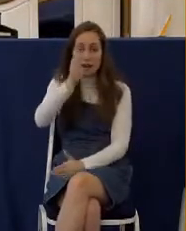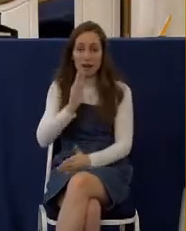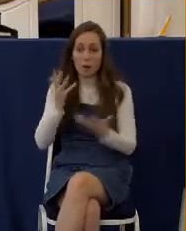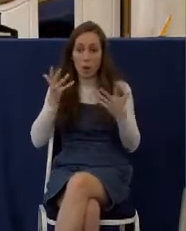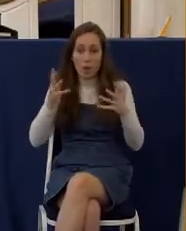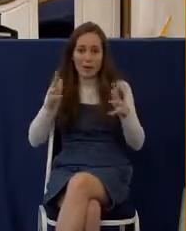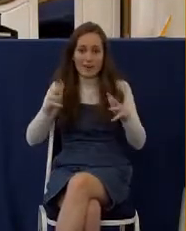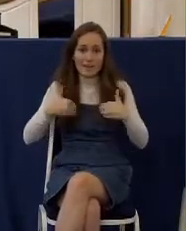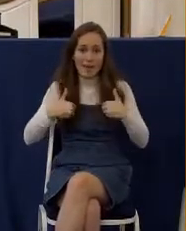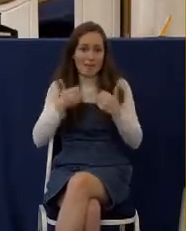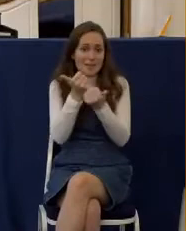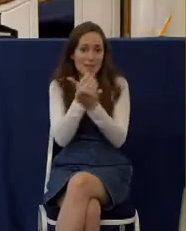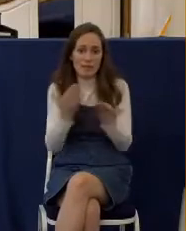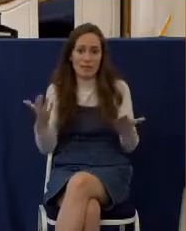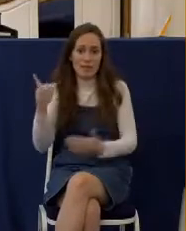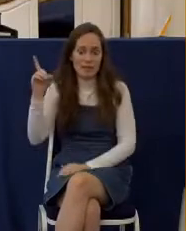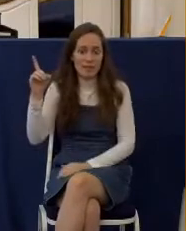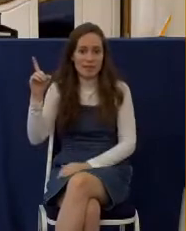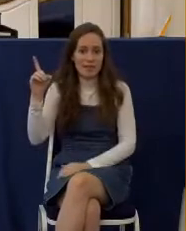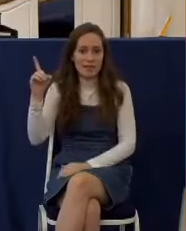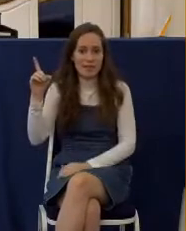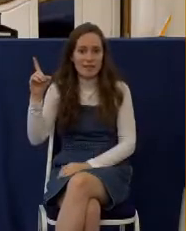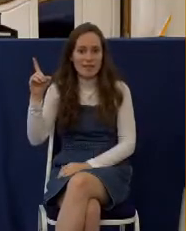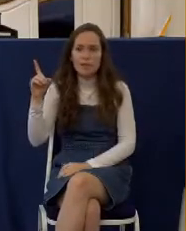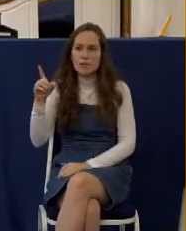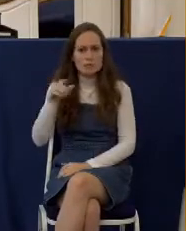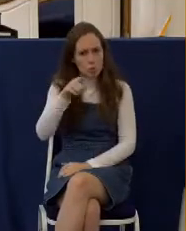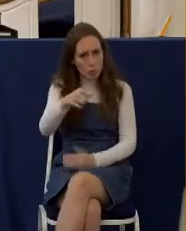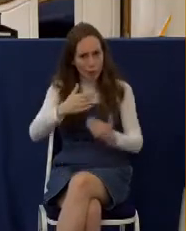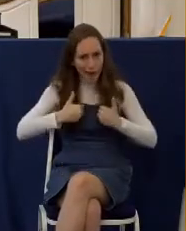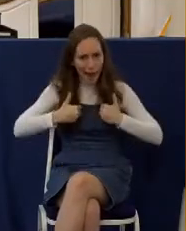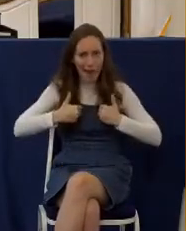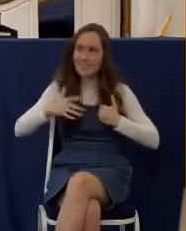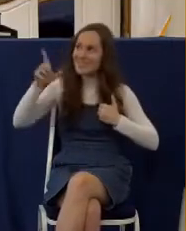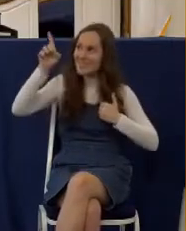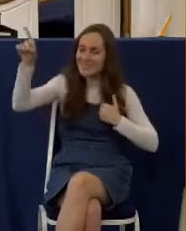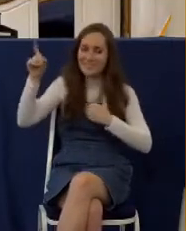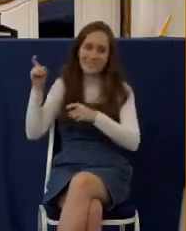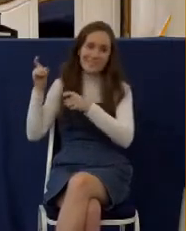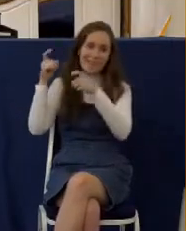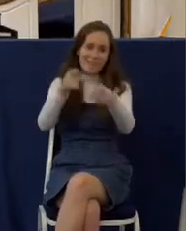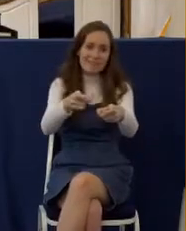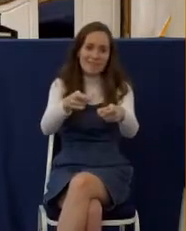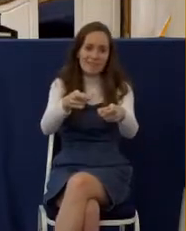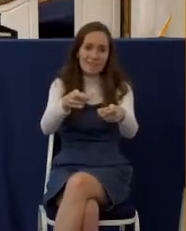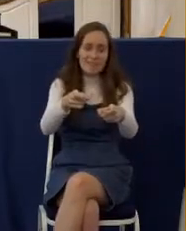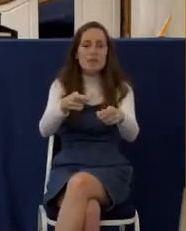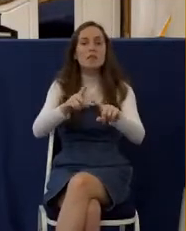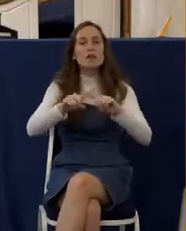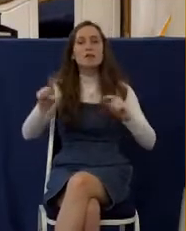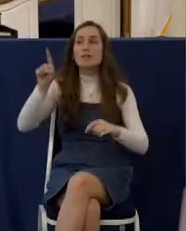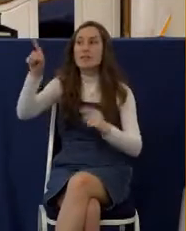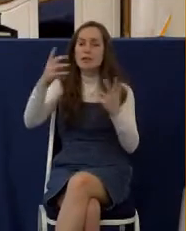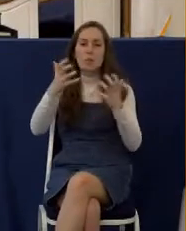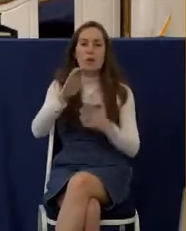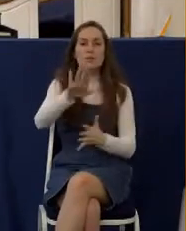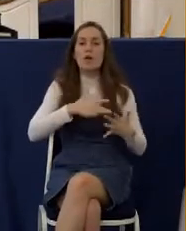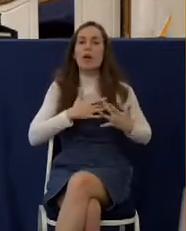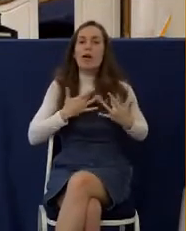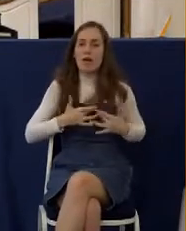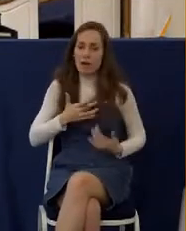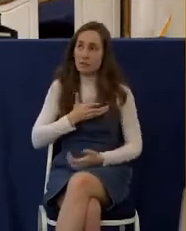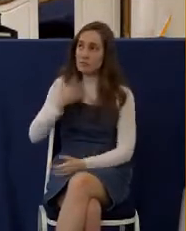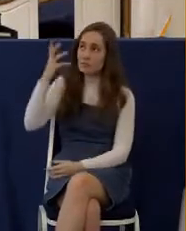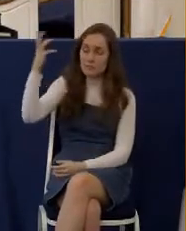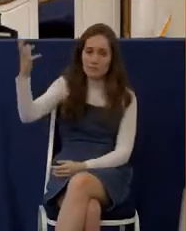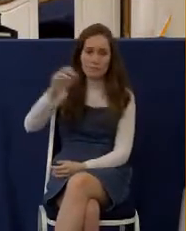all. In fact, what you have, he gives to you. What God wants is he wants your heart. He wants your